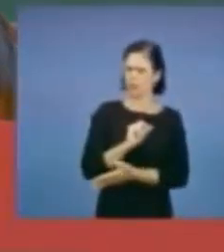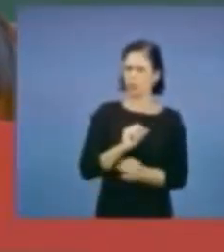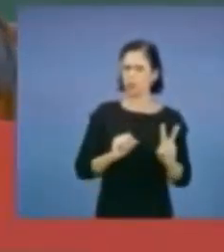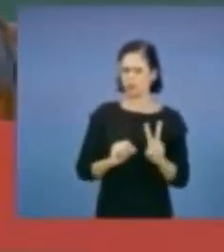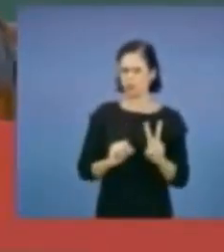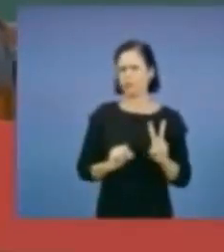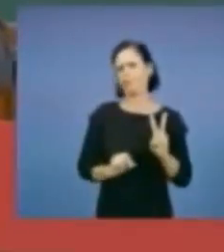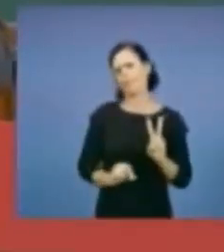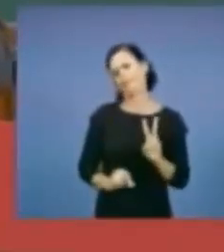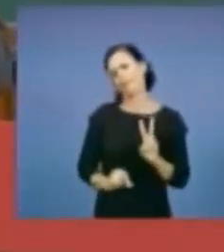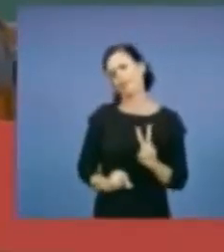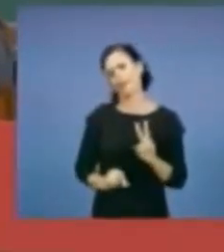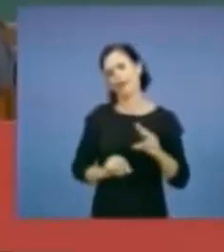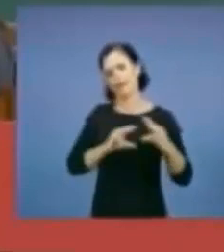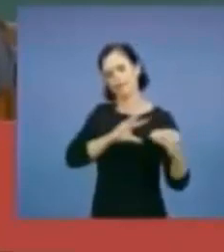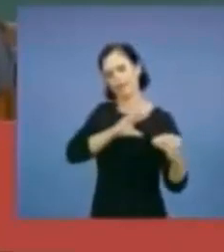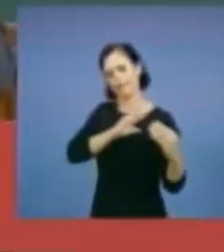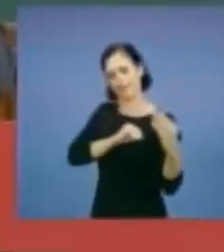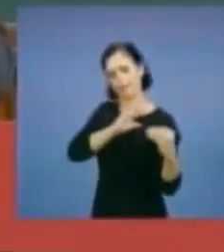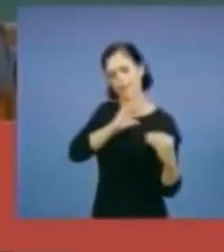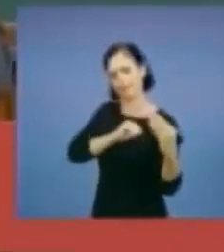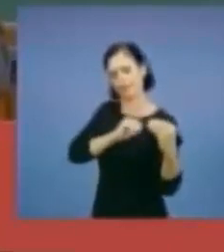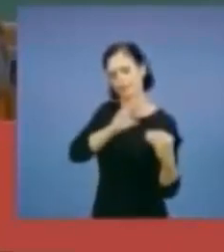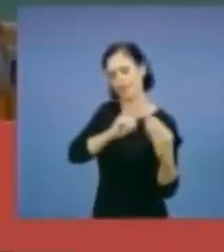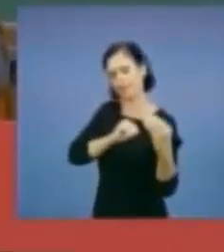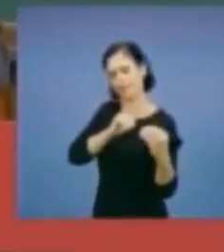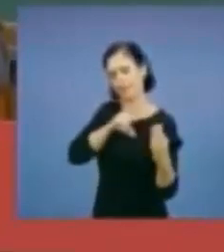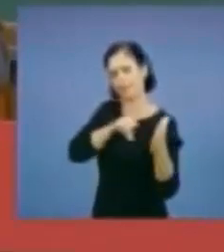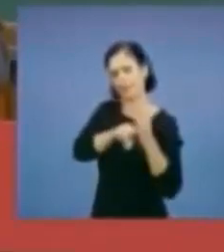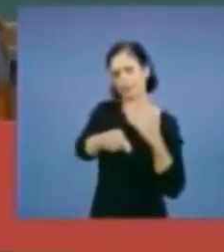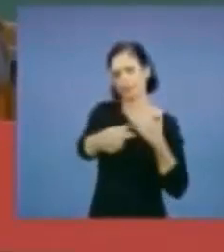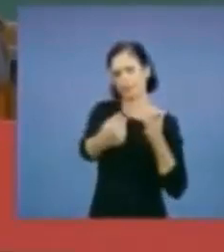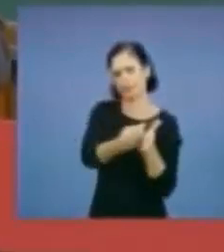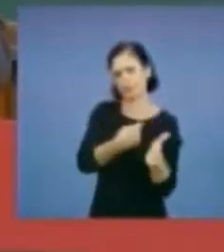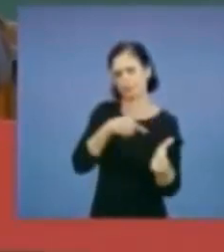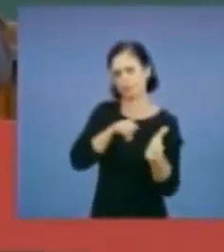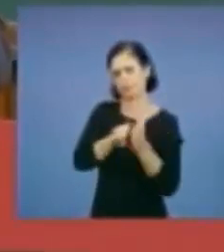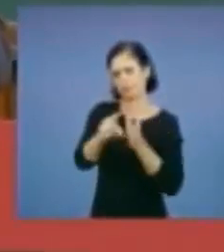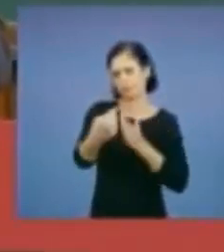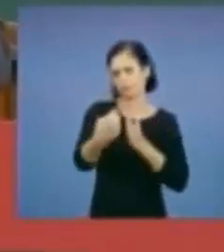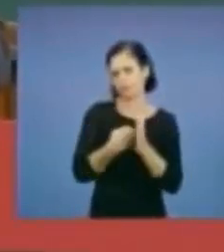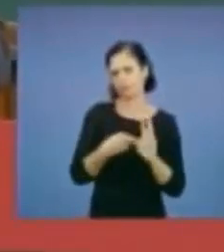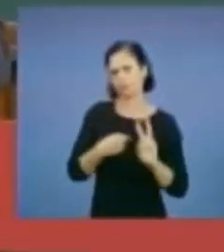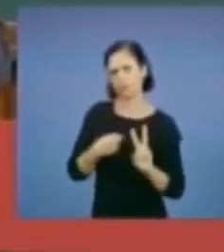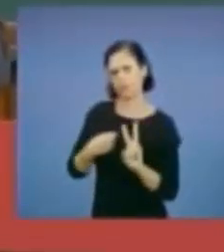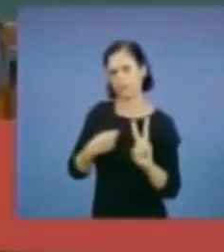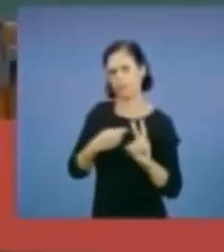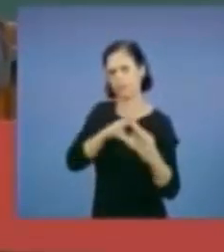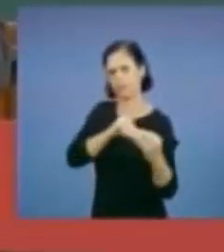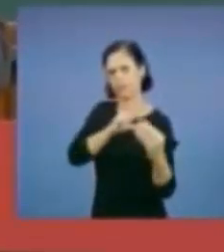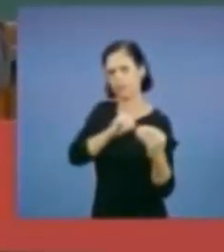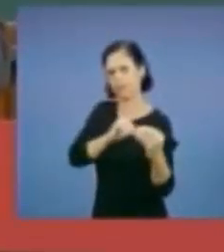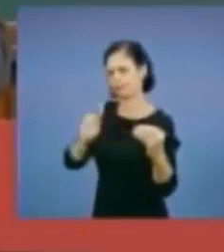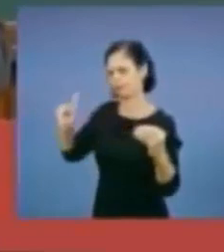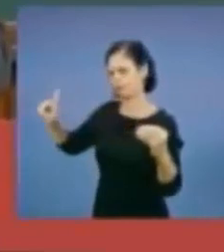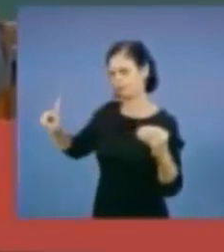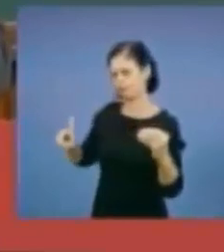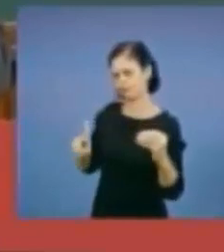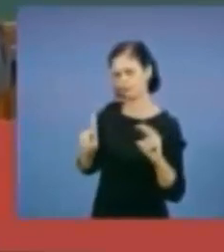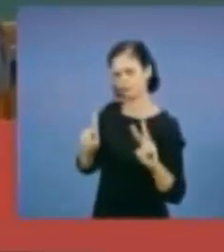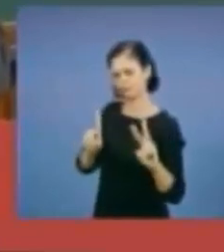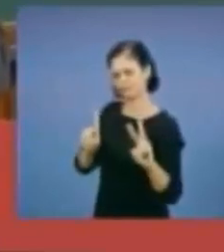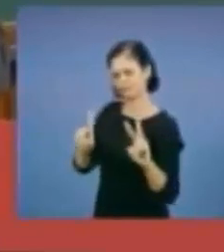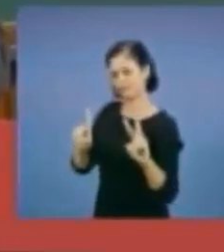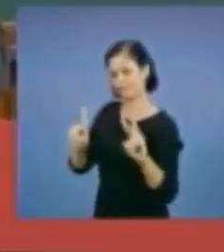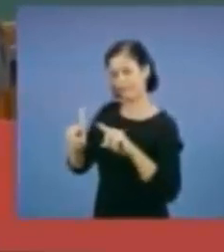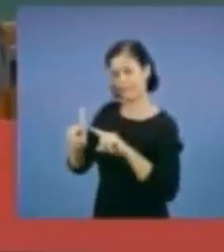were going, speaking among themselves and asking questions to one another, the same Jesus came close